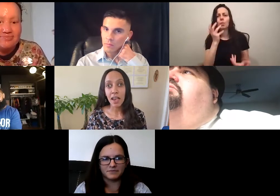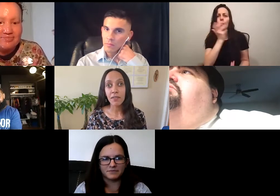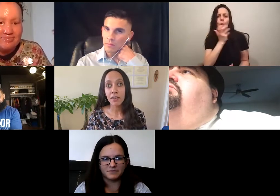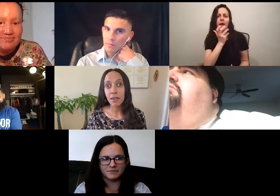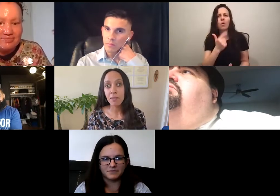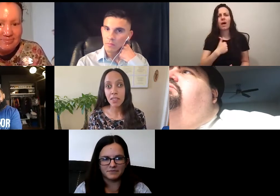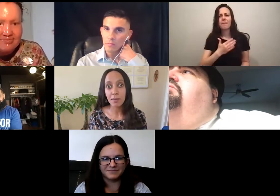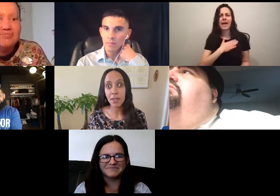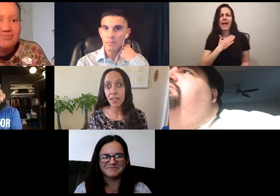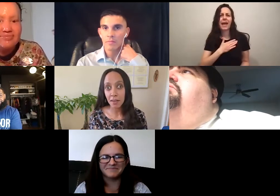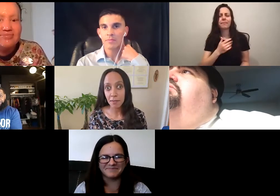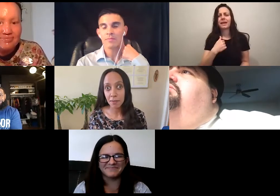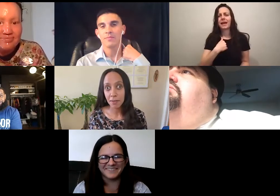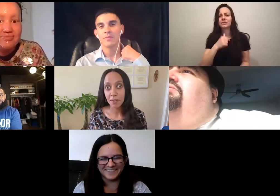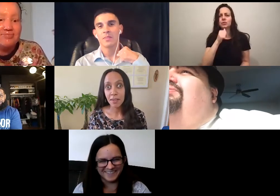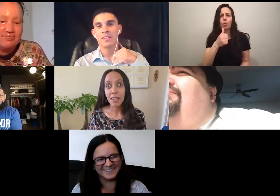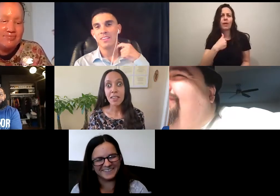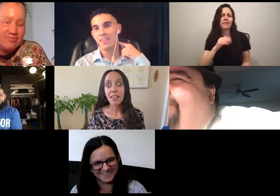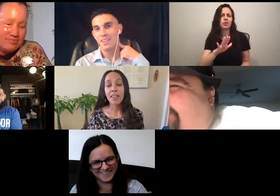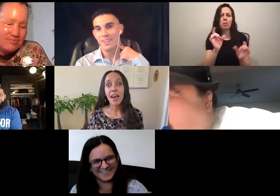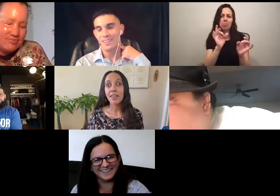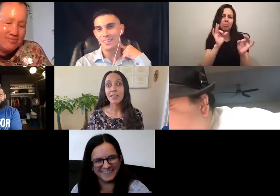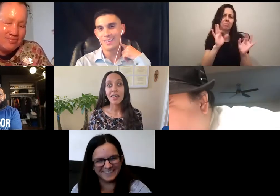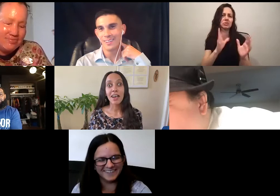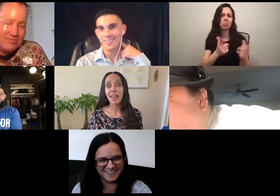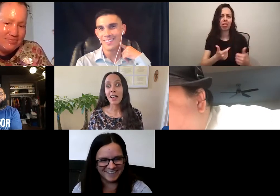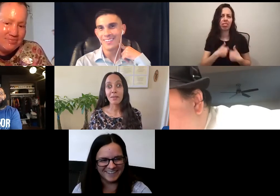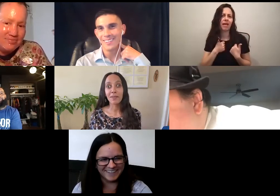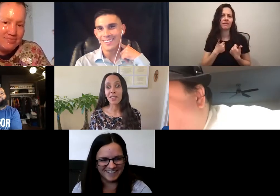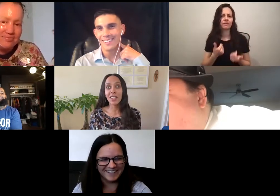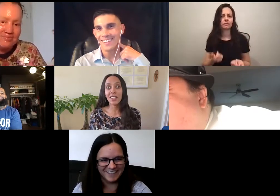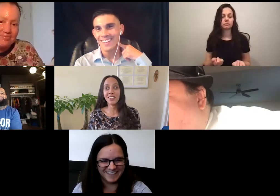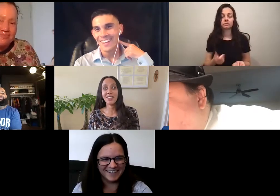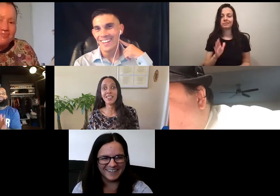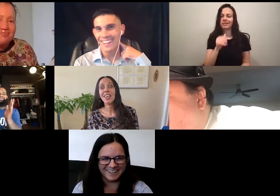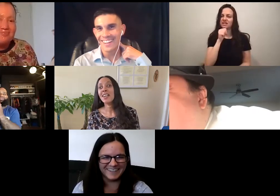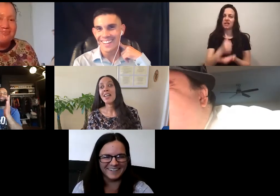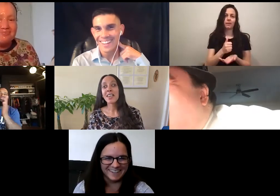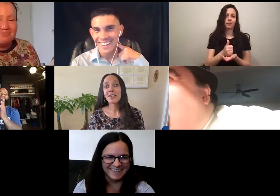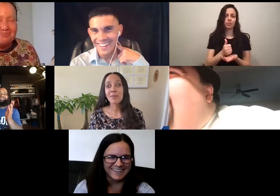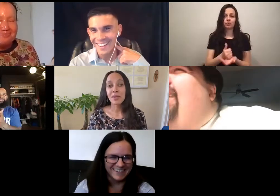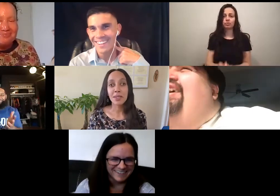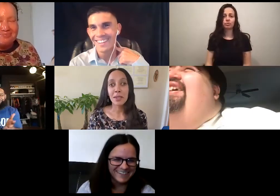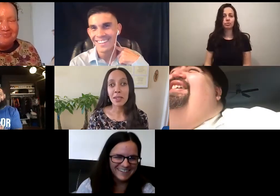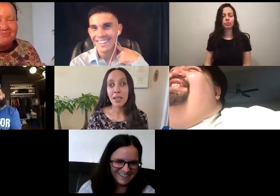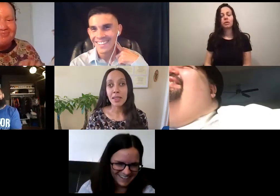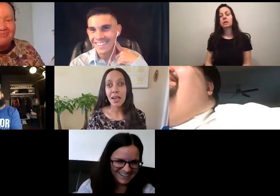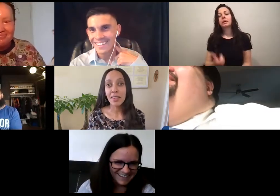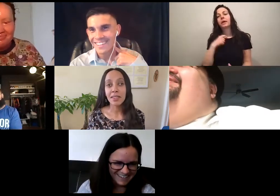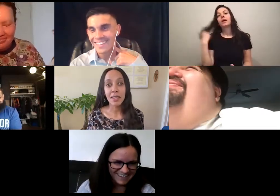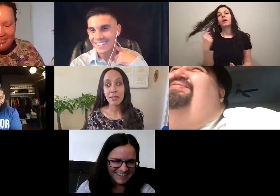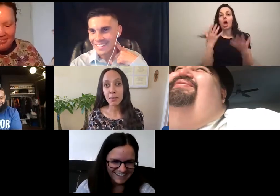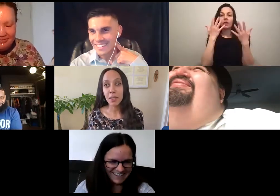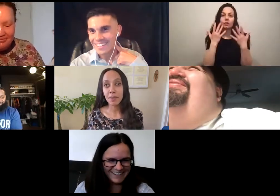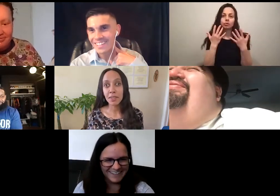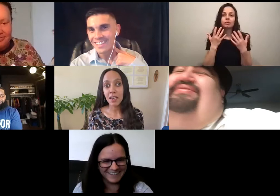don't have your miserable life, that is not helpful. And unfortunately, a lot of